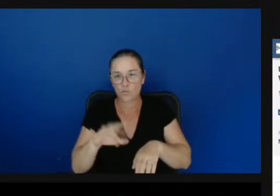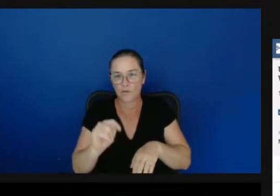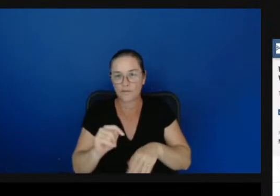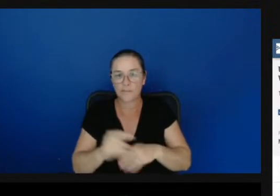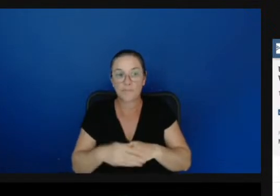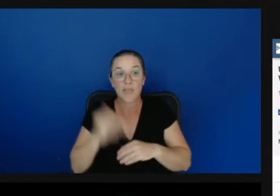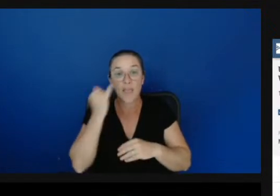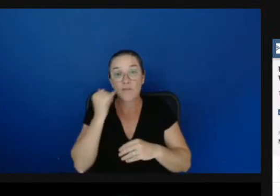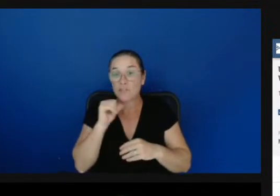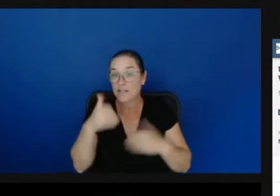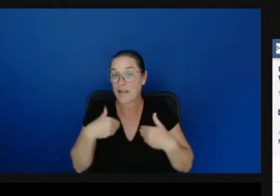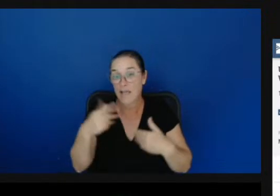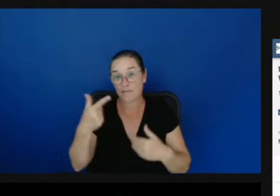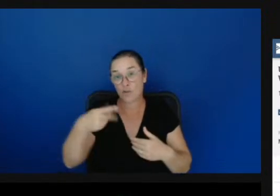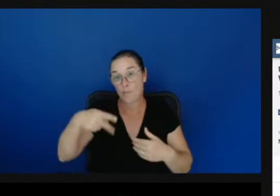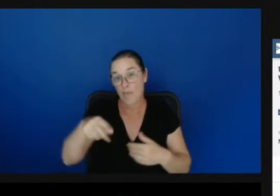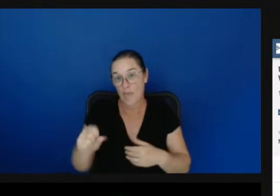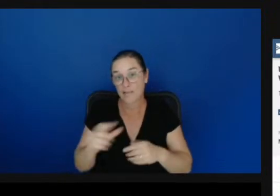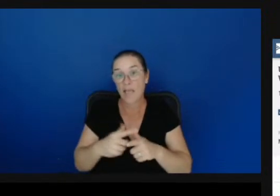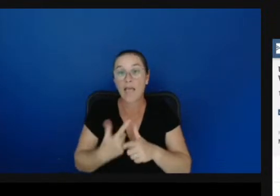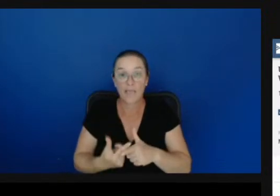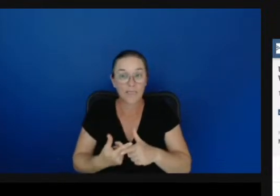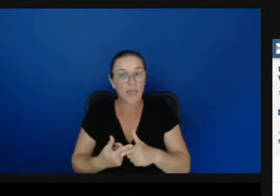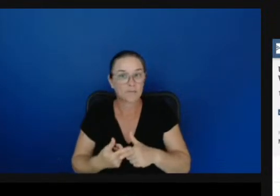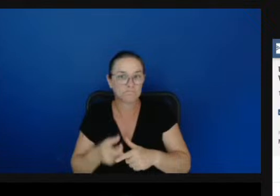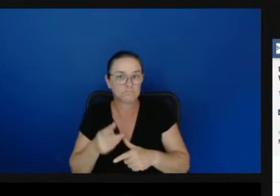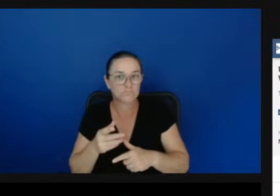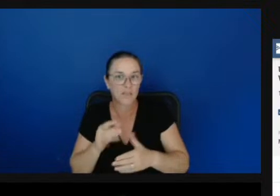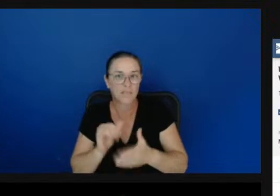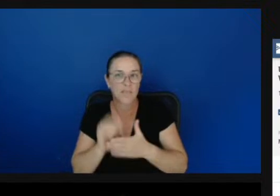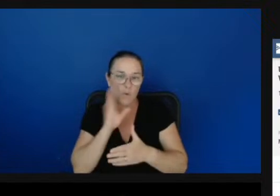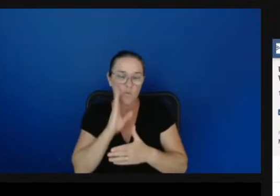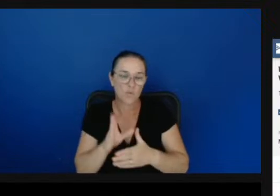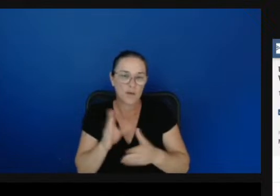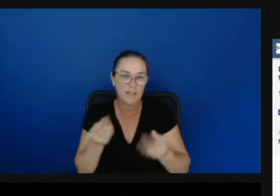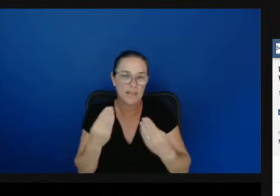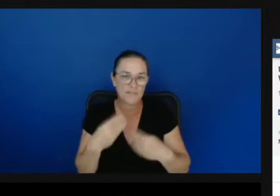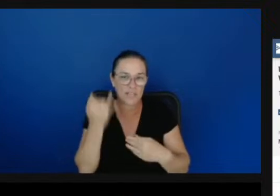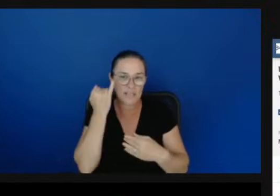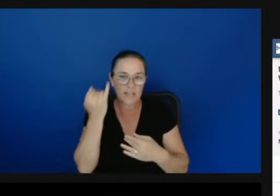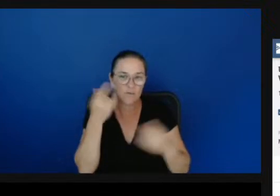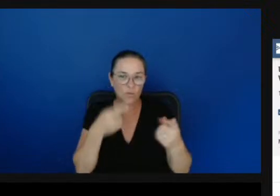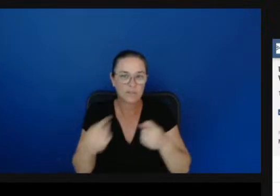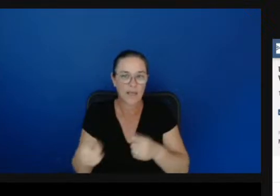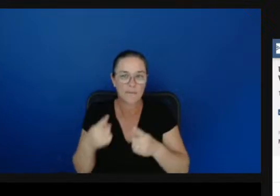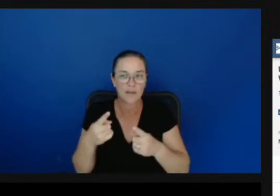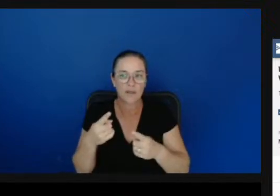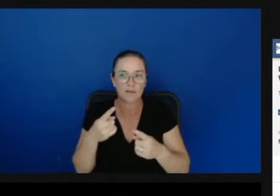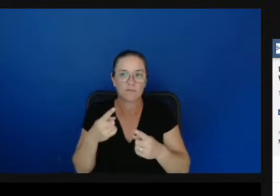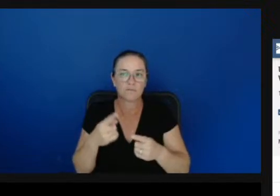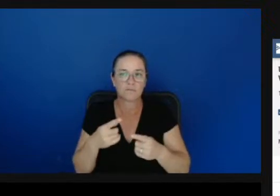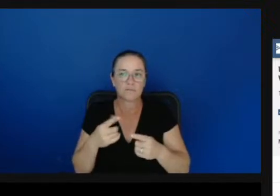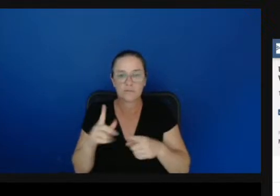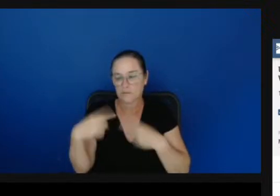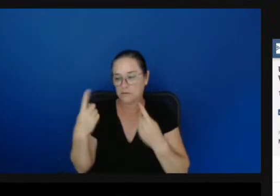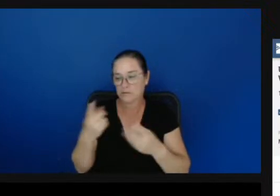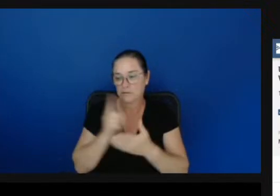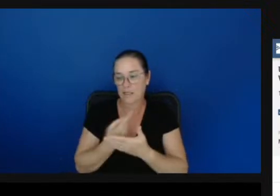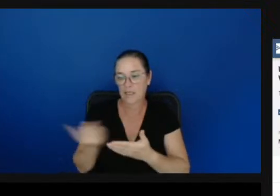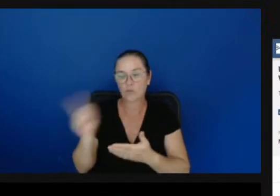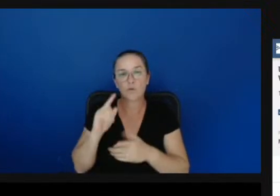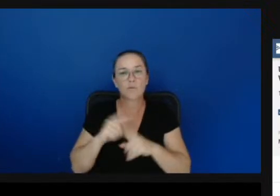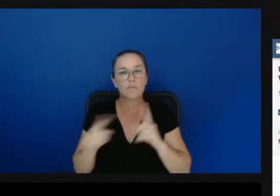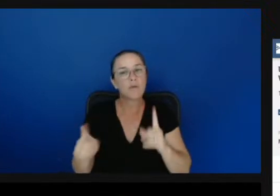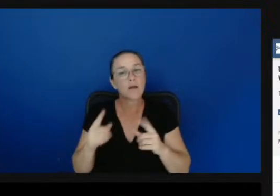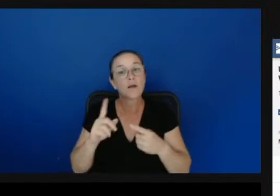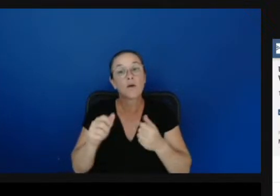big clue that there was more to the story to come still than we saw last week. But to really get to all